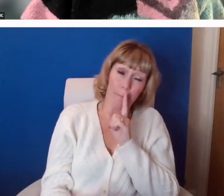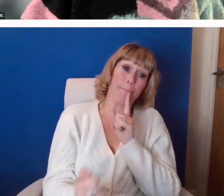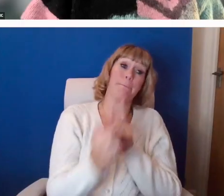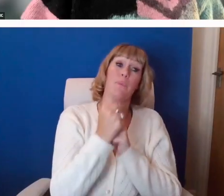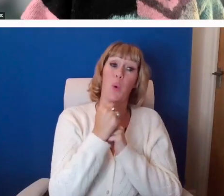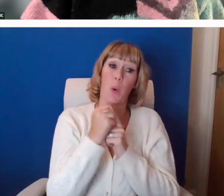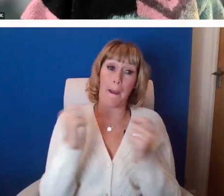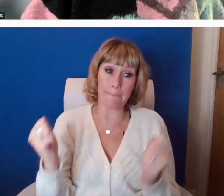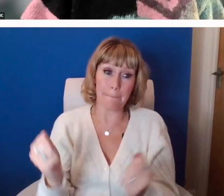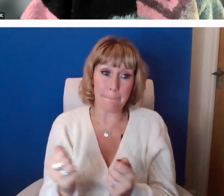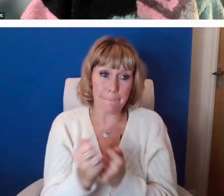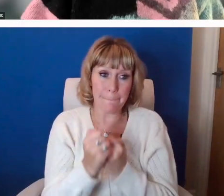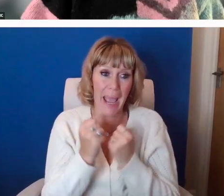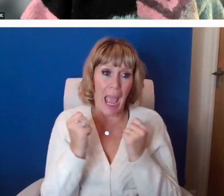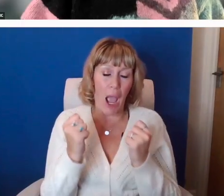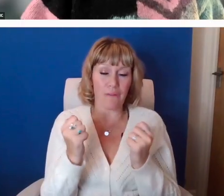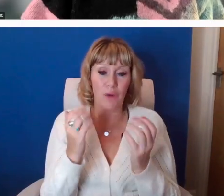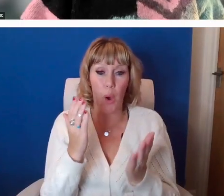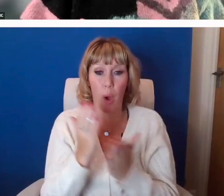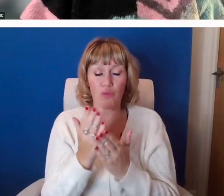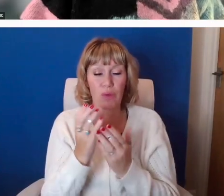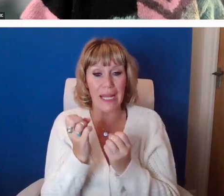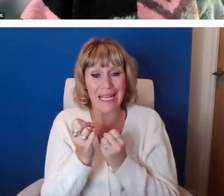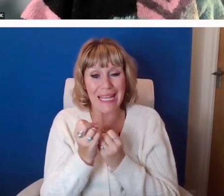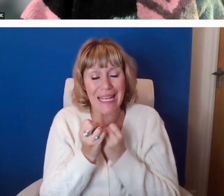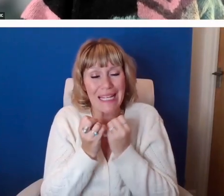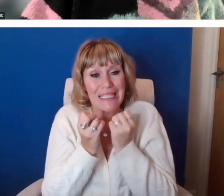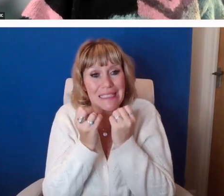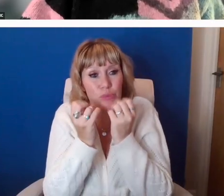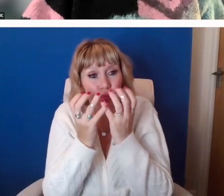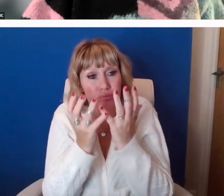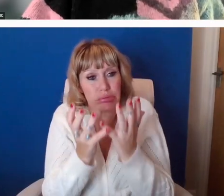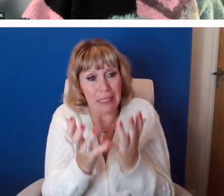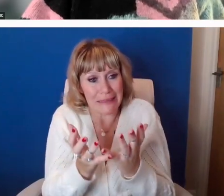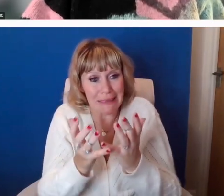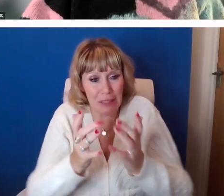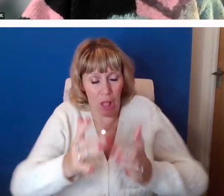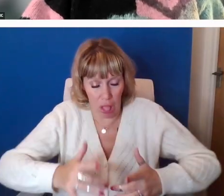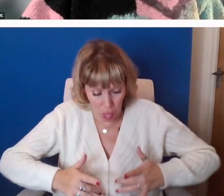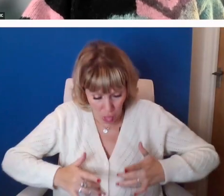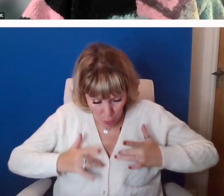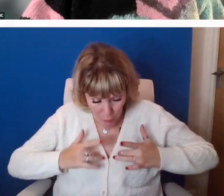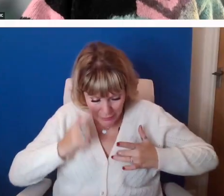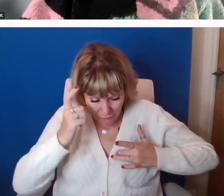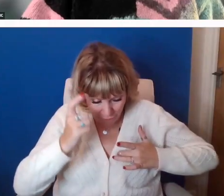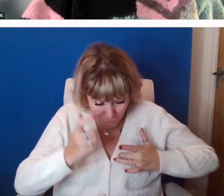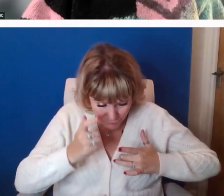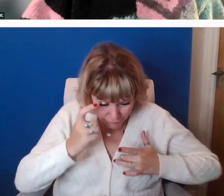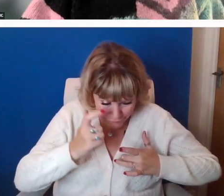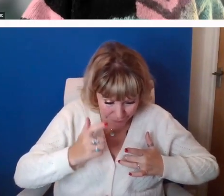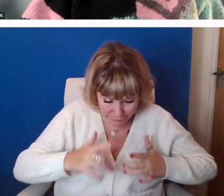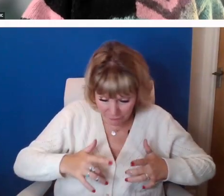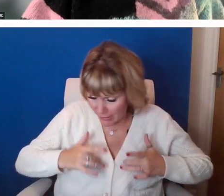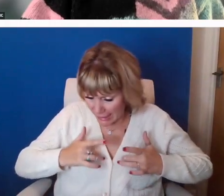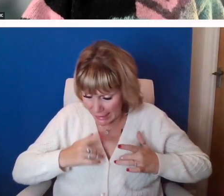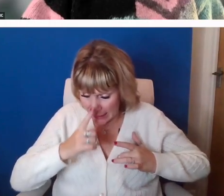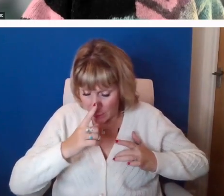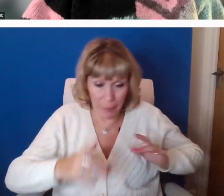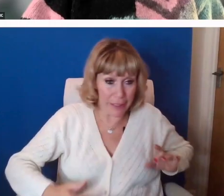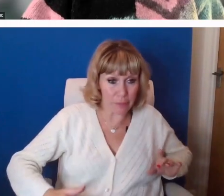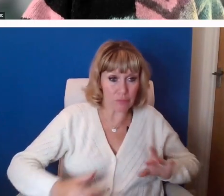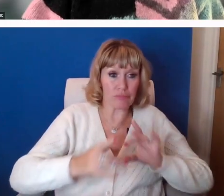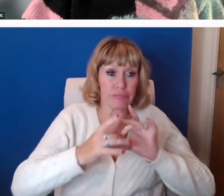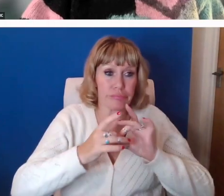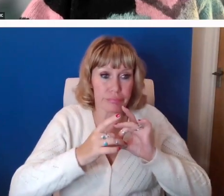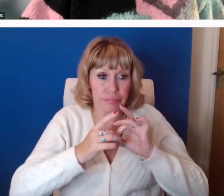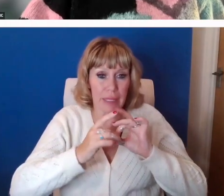I think it expresses all sorts of feelings that many of us can relate to having had at some point in our